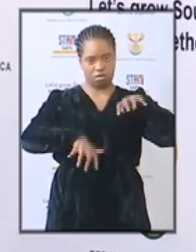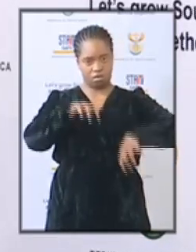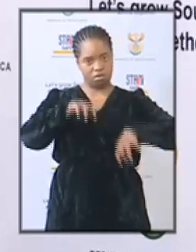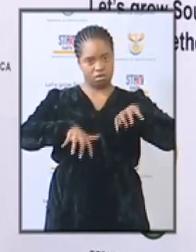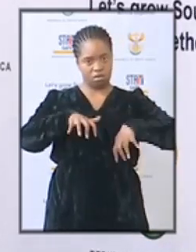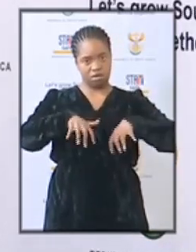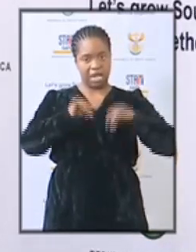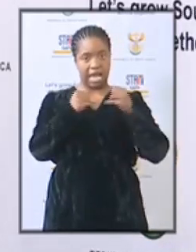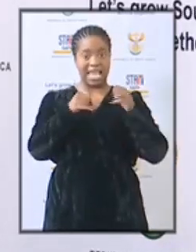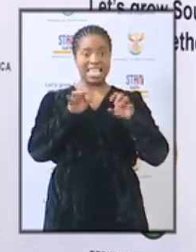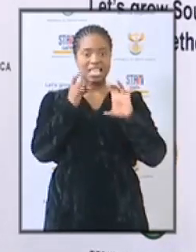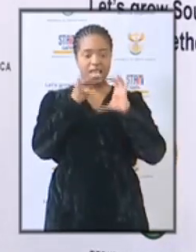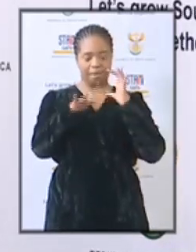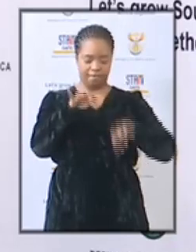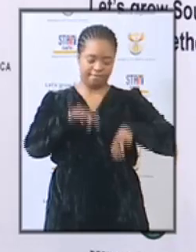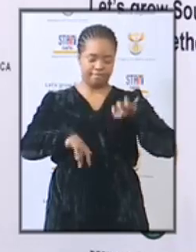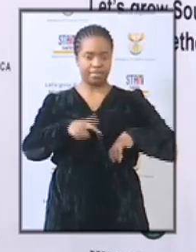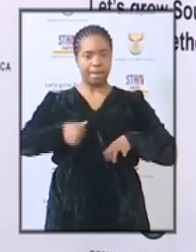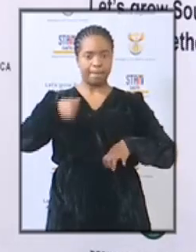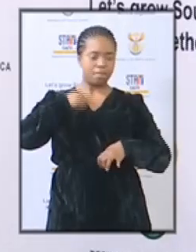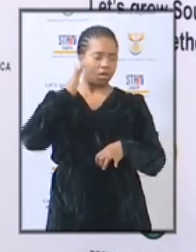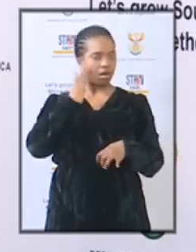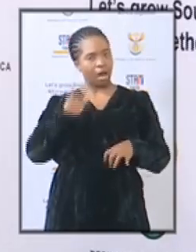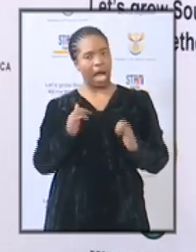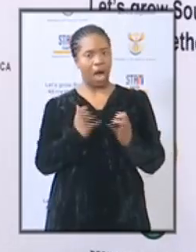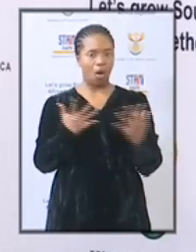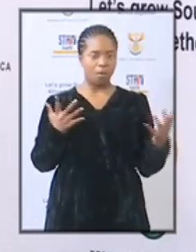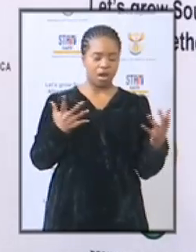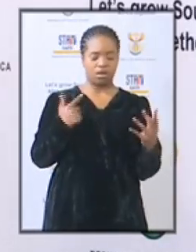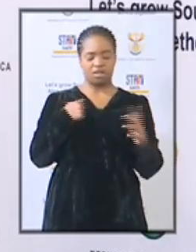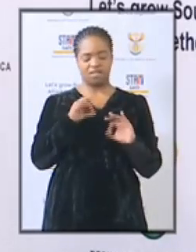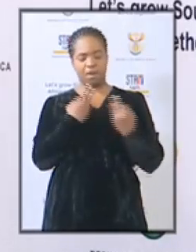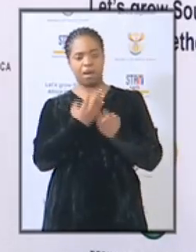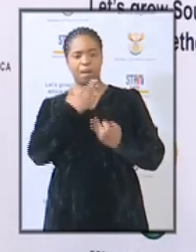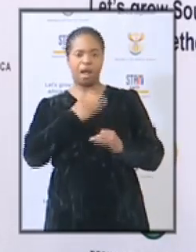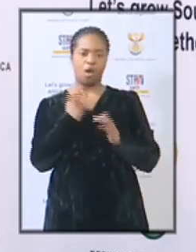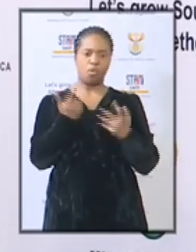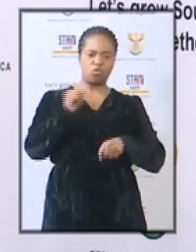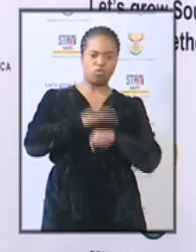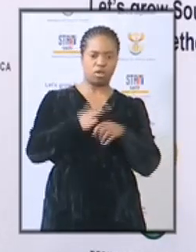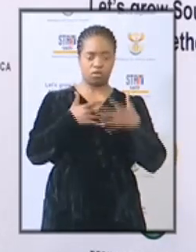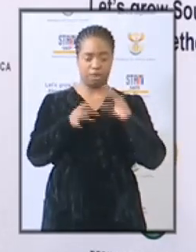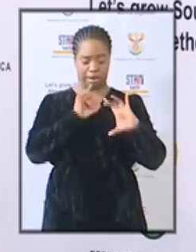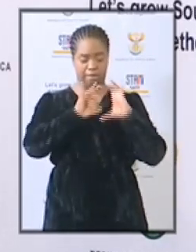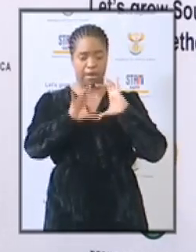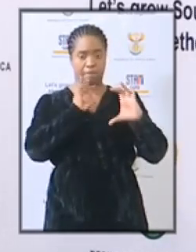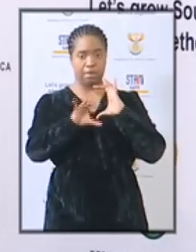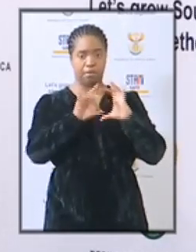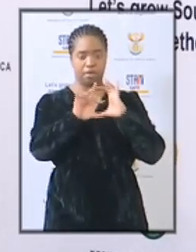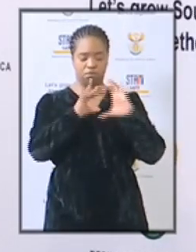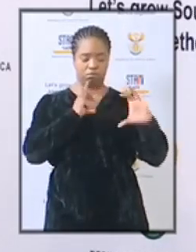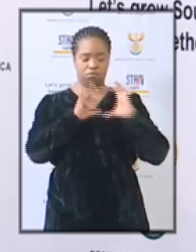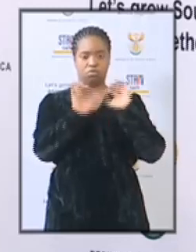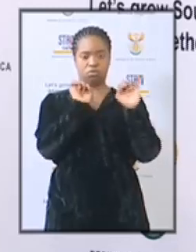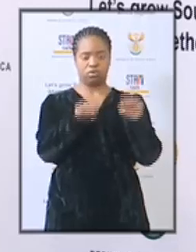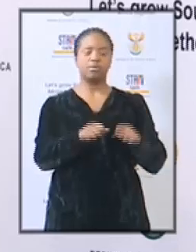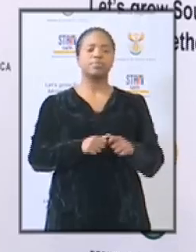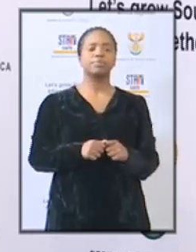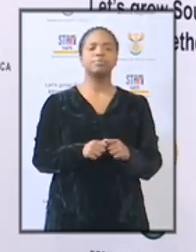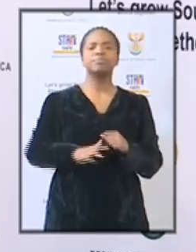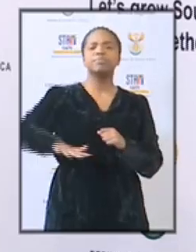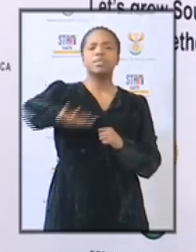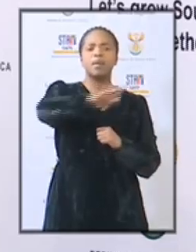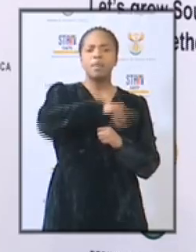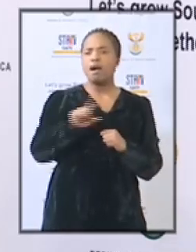management of the numbers in the facilities. We also request the tourist attraction facilities